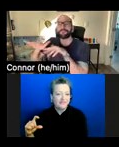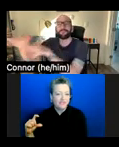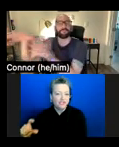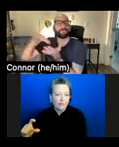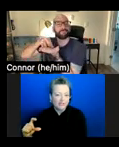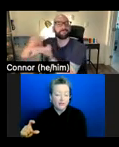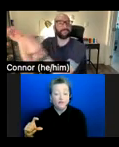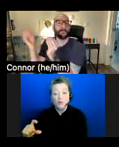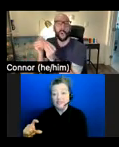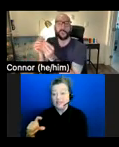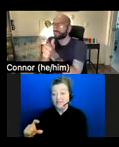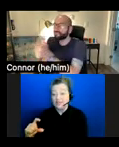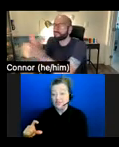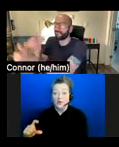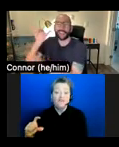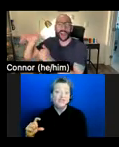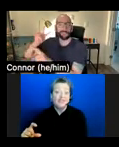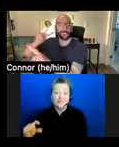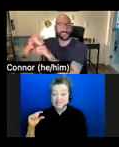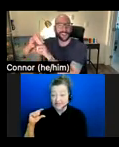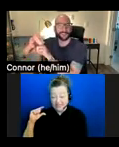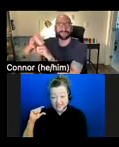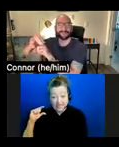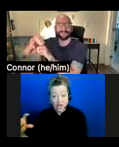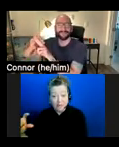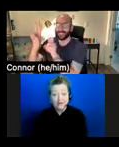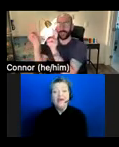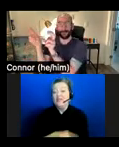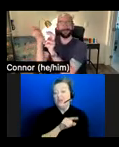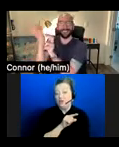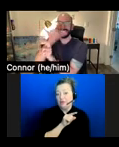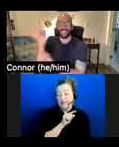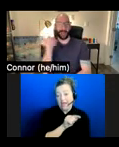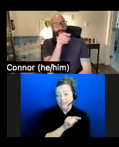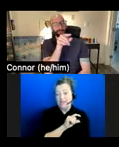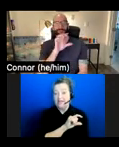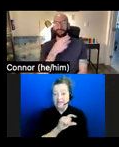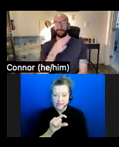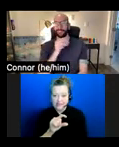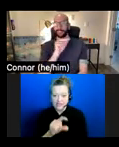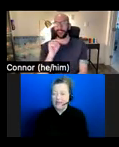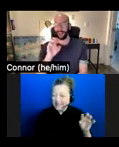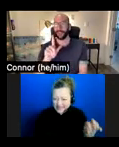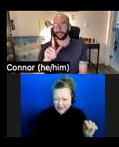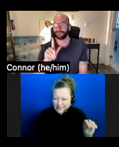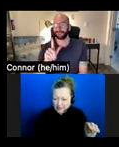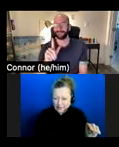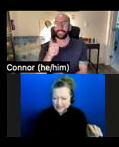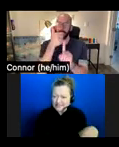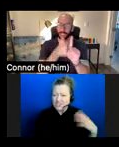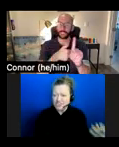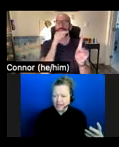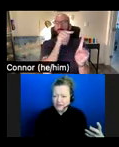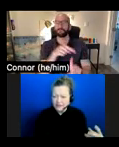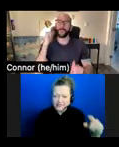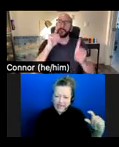a specific topic. So if you want to delve into or find things specific to that topic, then you click hashtag and type in that topic. That's very similar. This